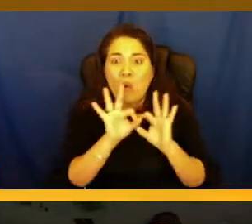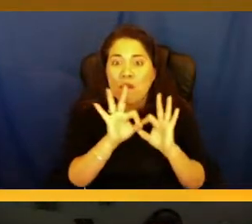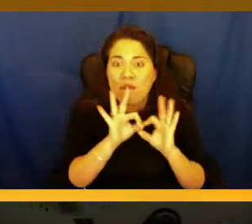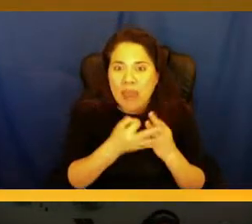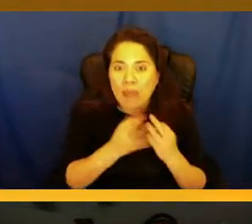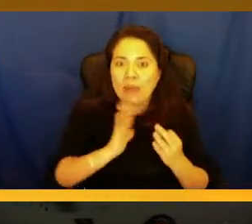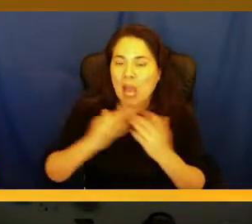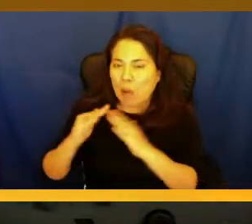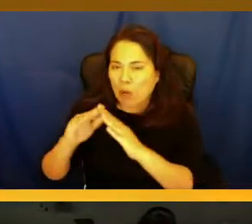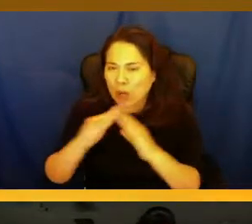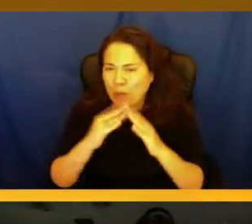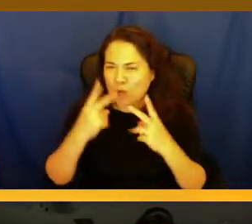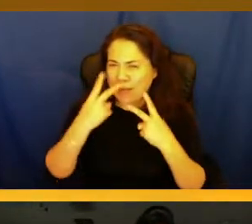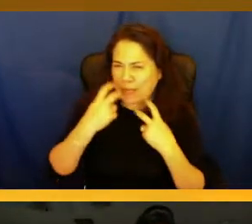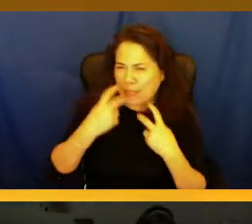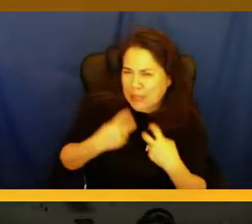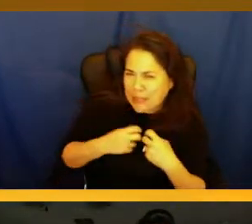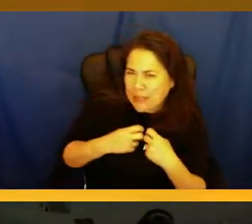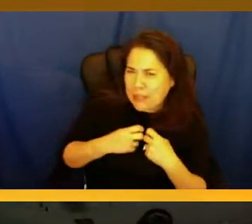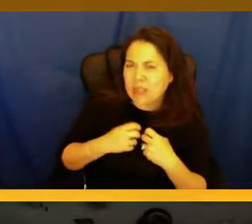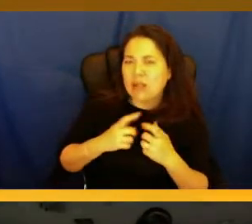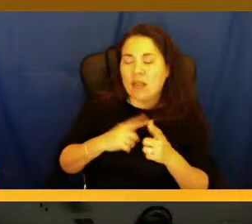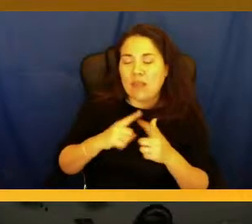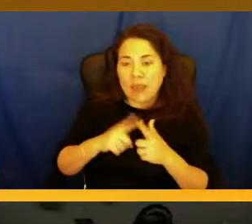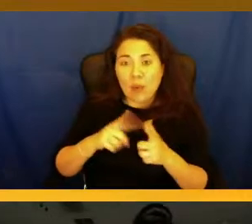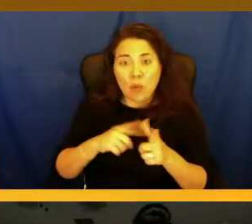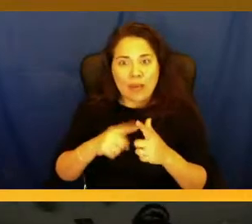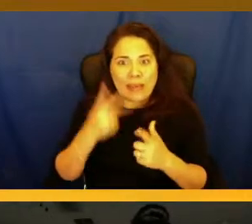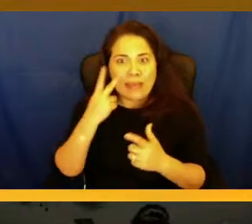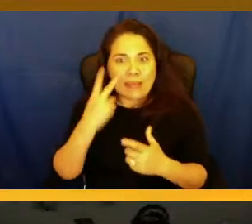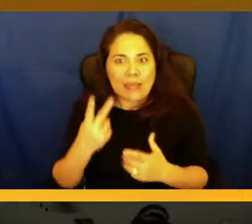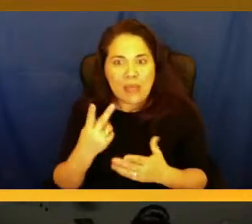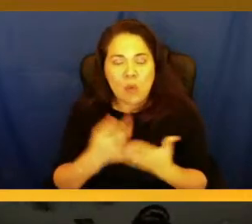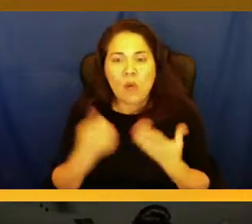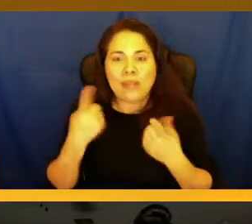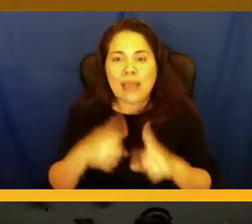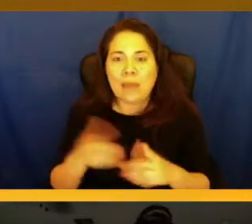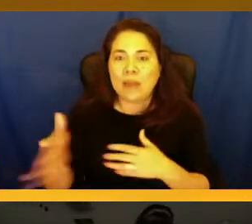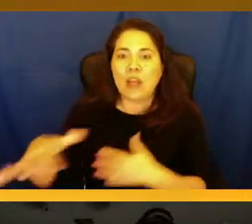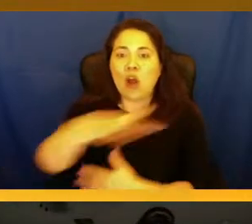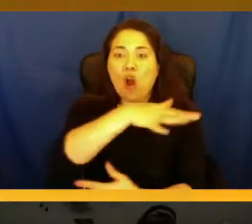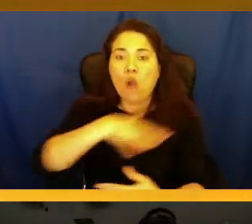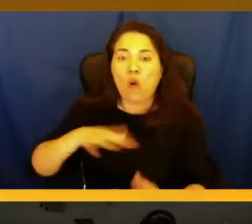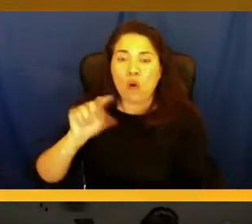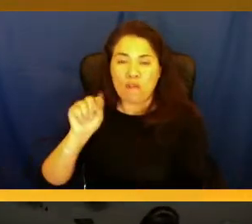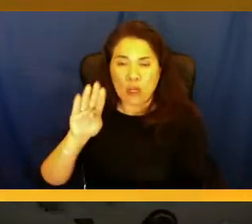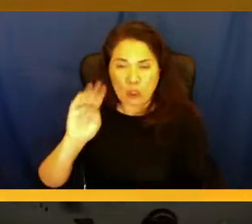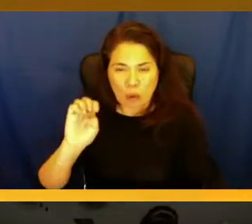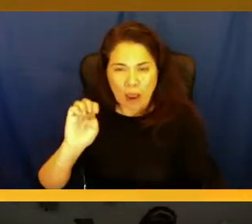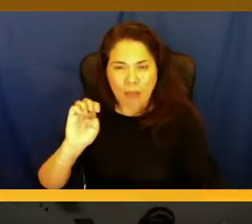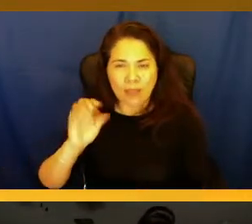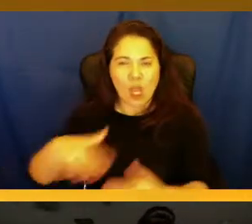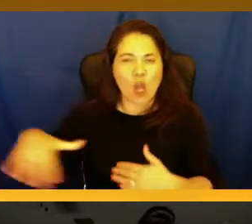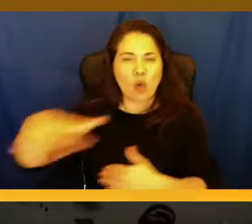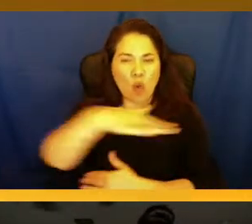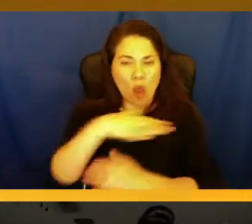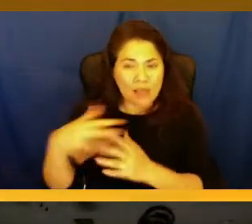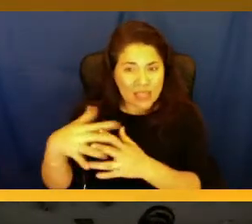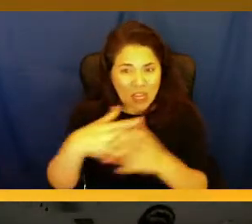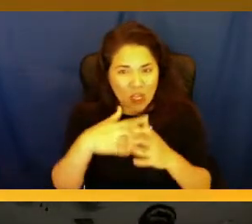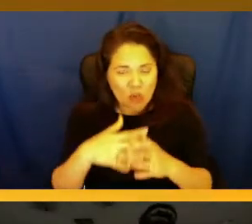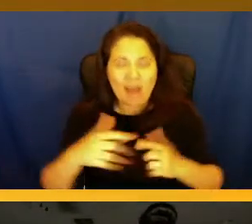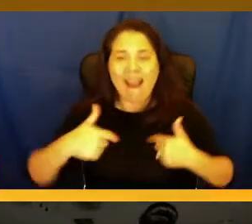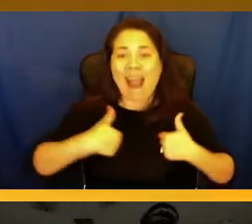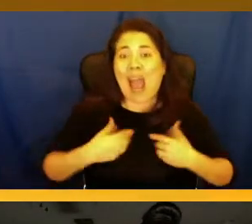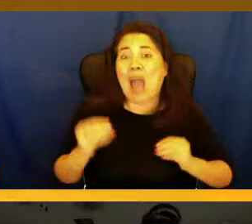communities, you know, we can, you know, and within the tribal communities across this country, when we can stop thinking that we're more Indian